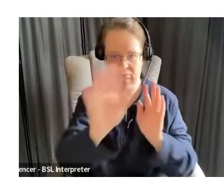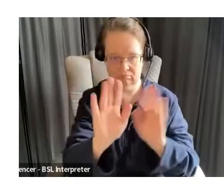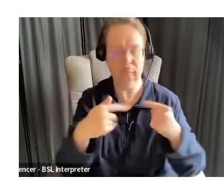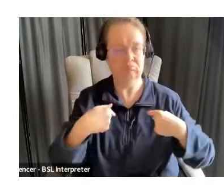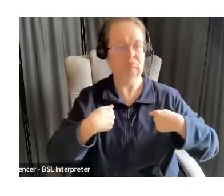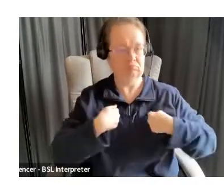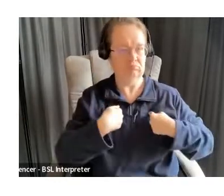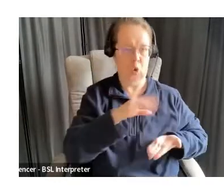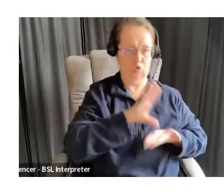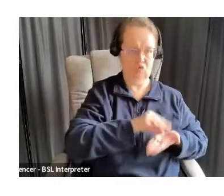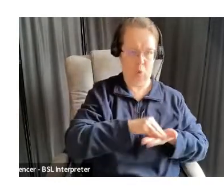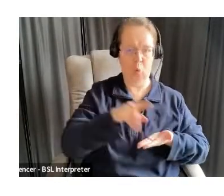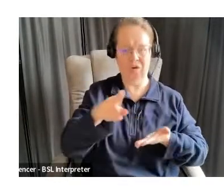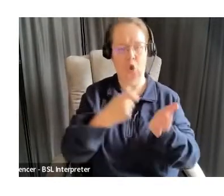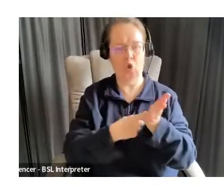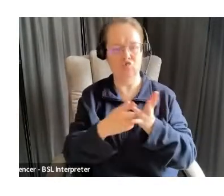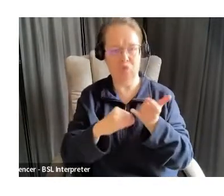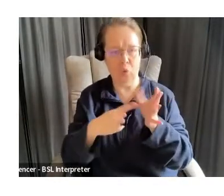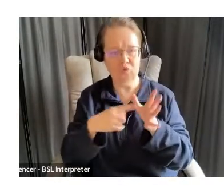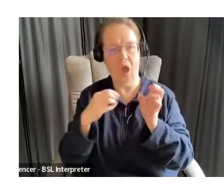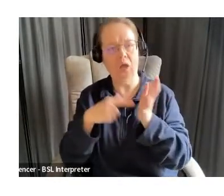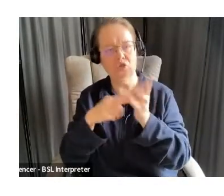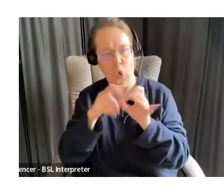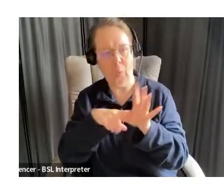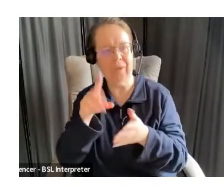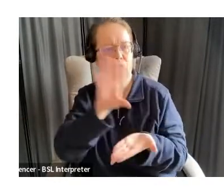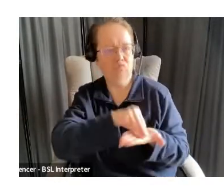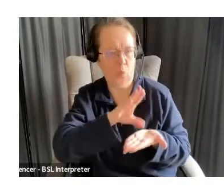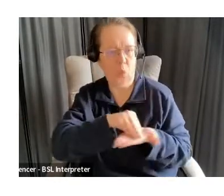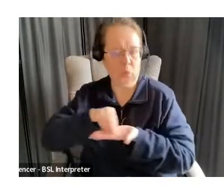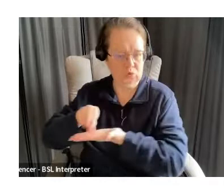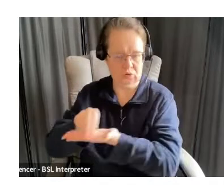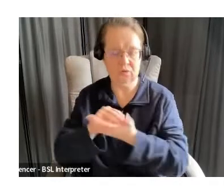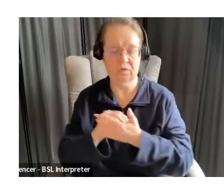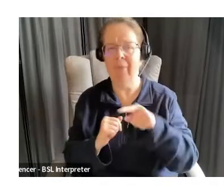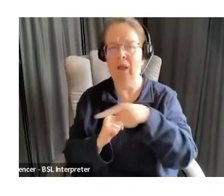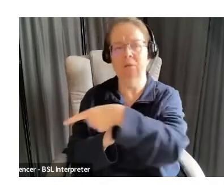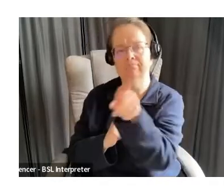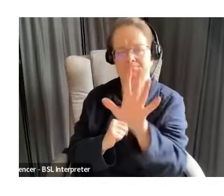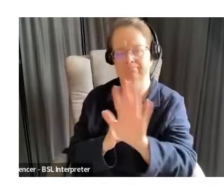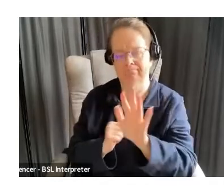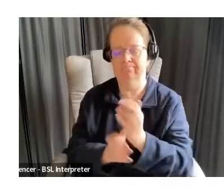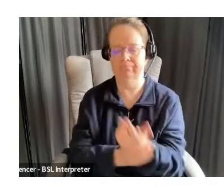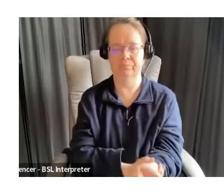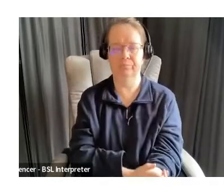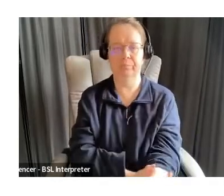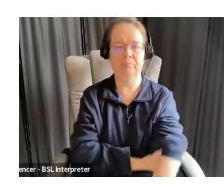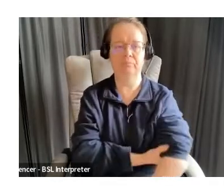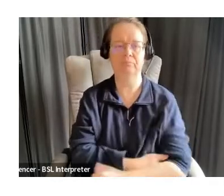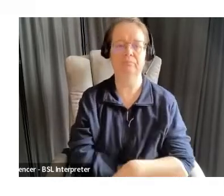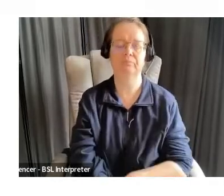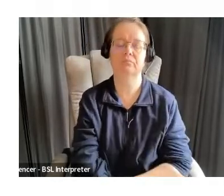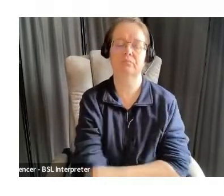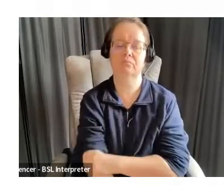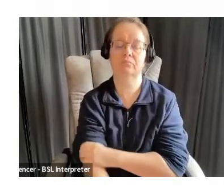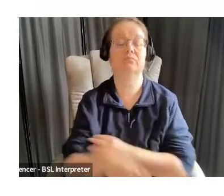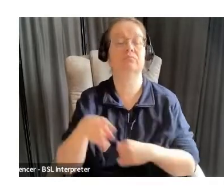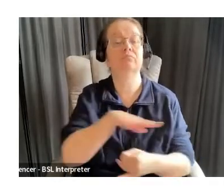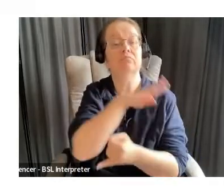clear. Now, what I wanted to do was let you know that there may be a survey at the very end of